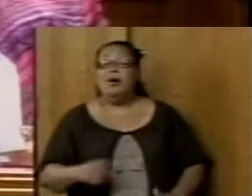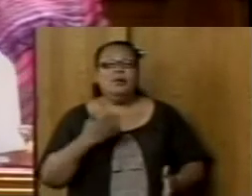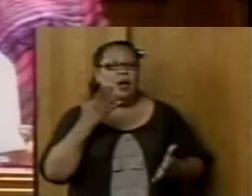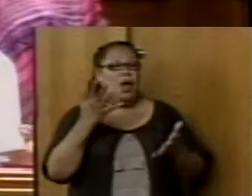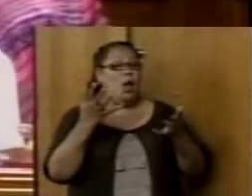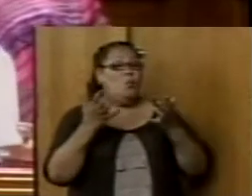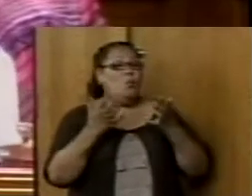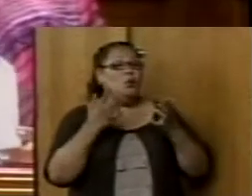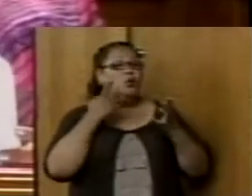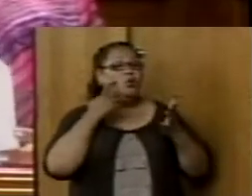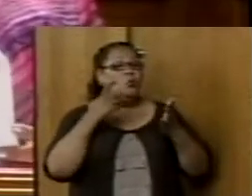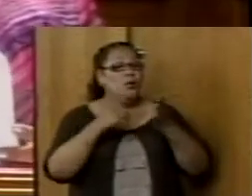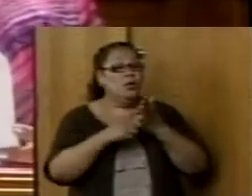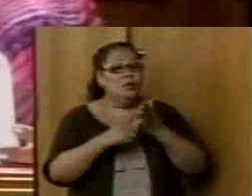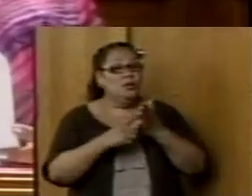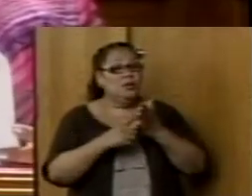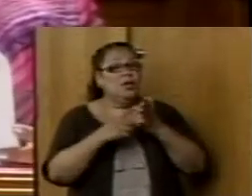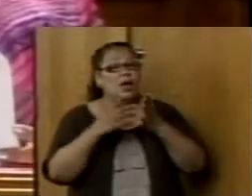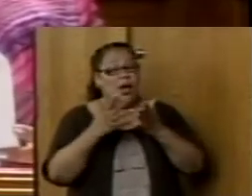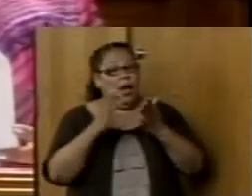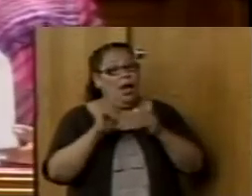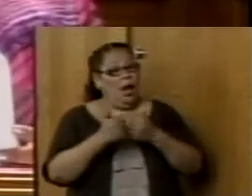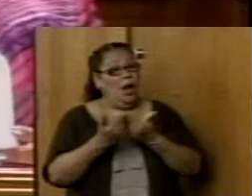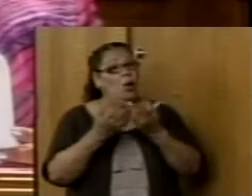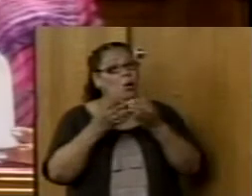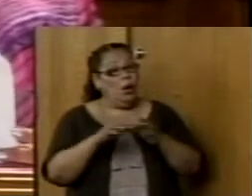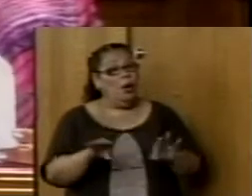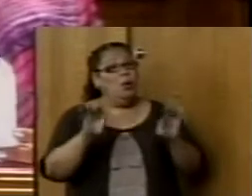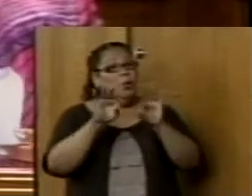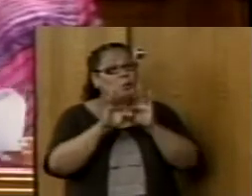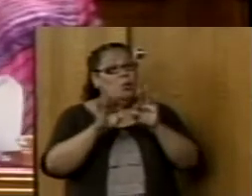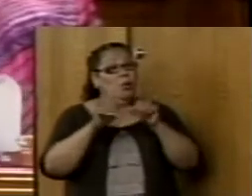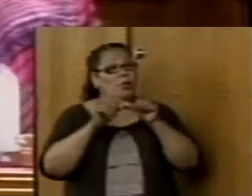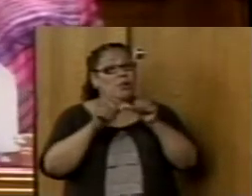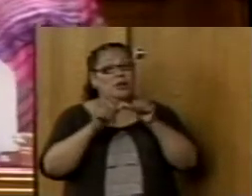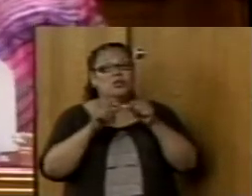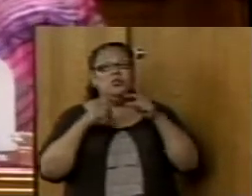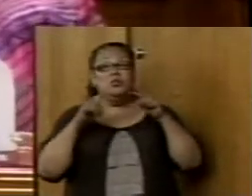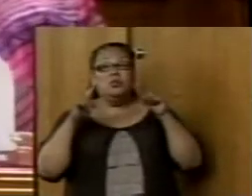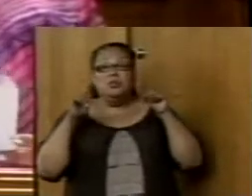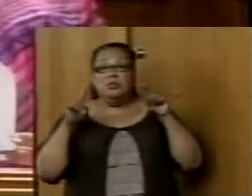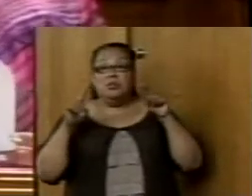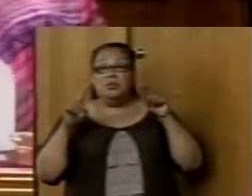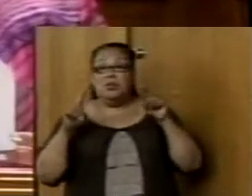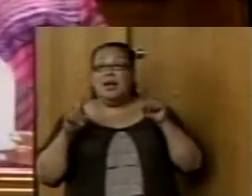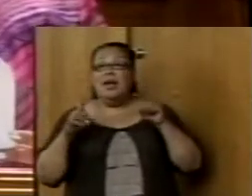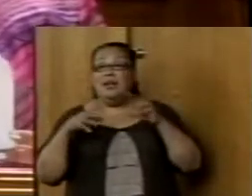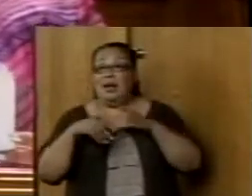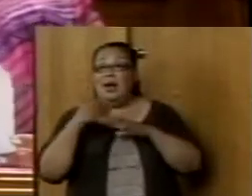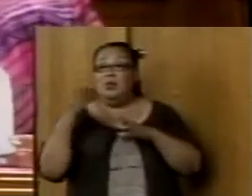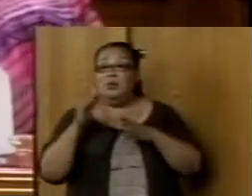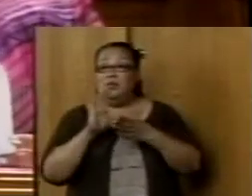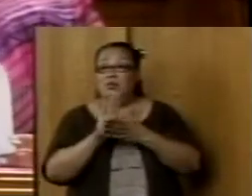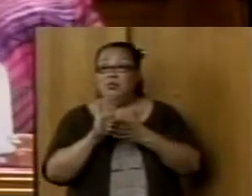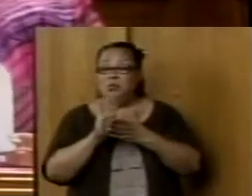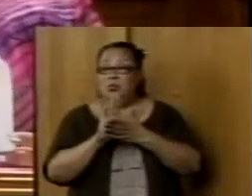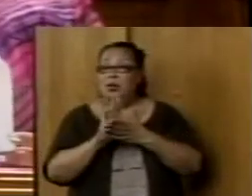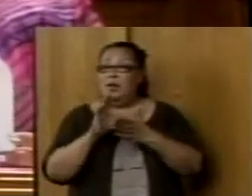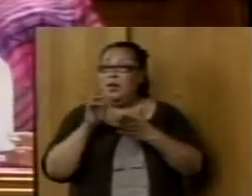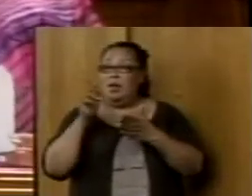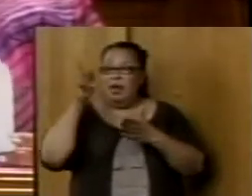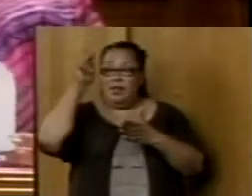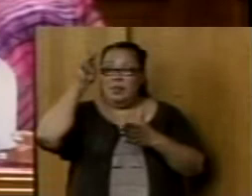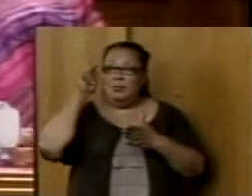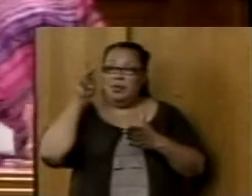wanted to recognize them, to tell them how important it is that they continue to succeed in school and out of school. And I thank the parents, because